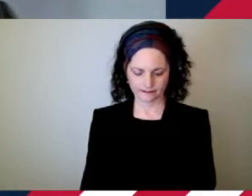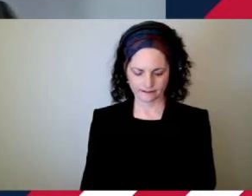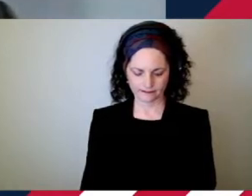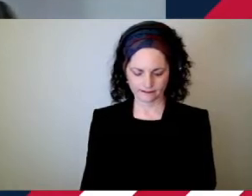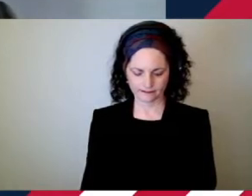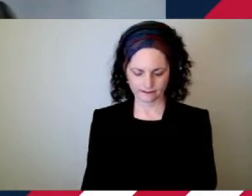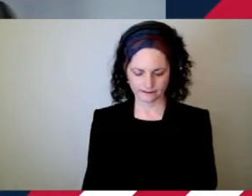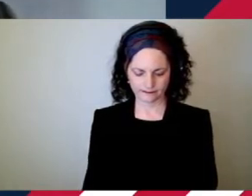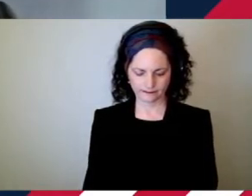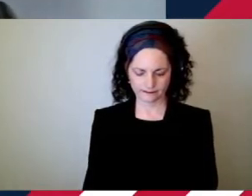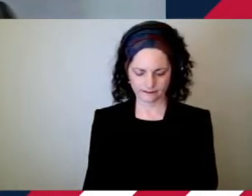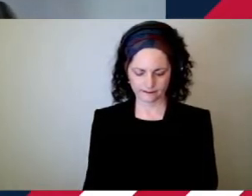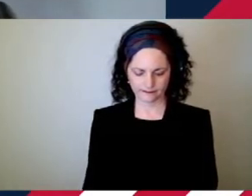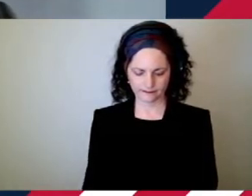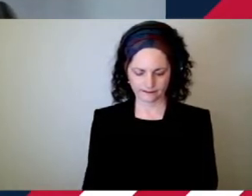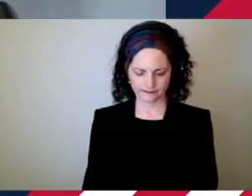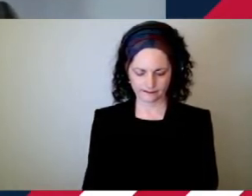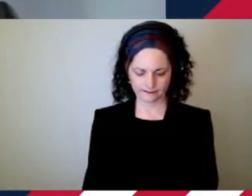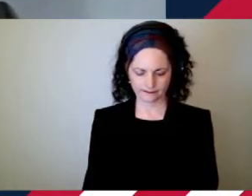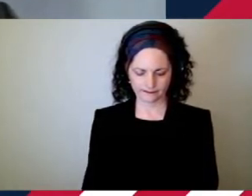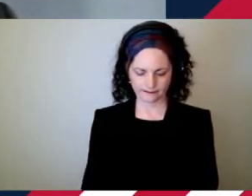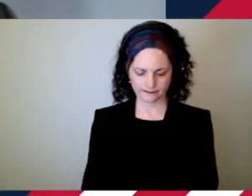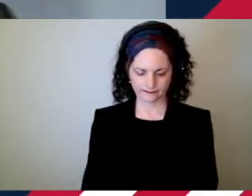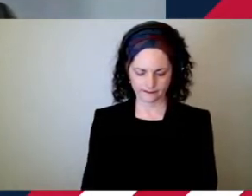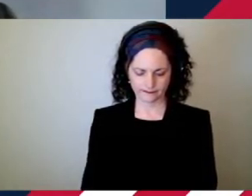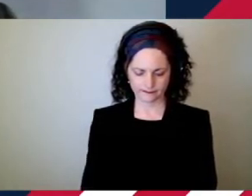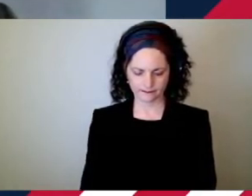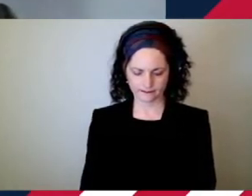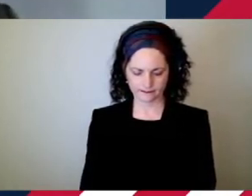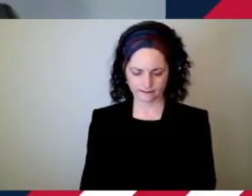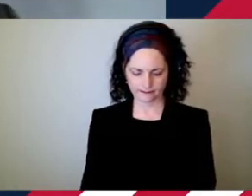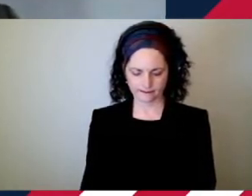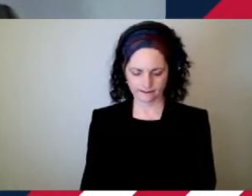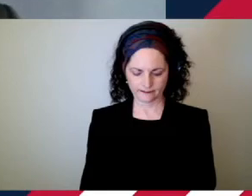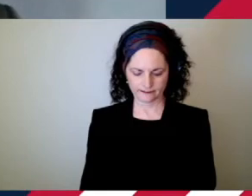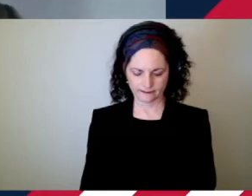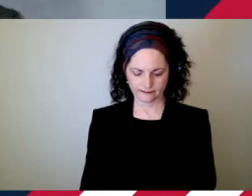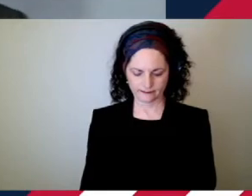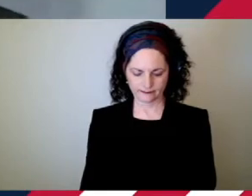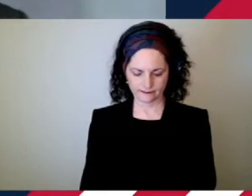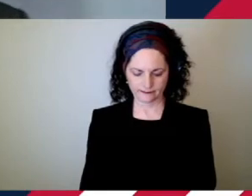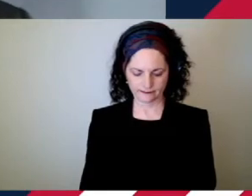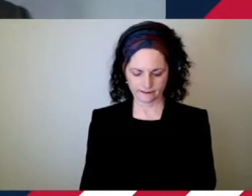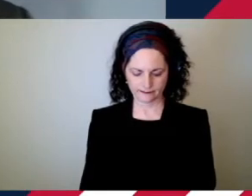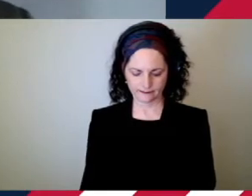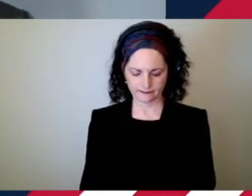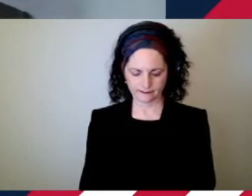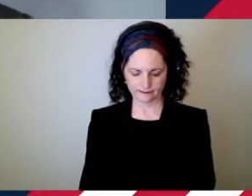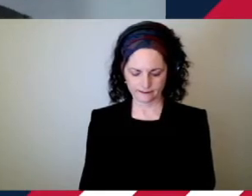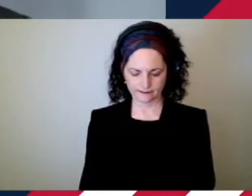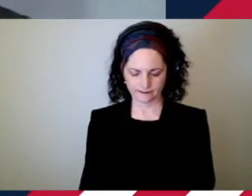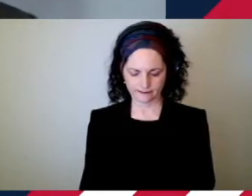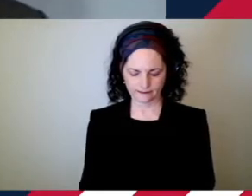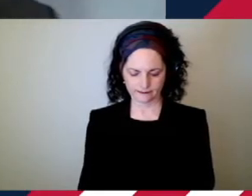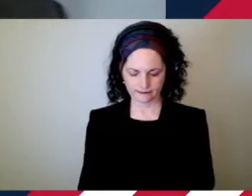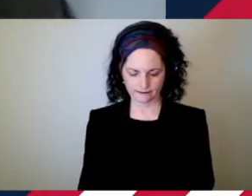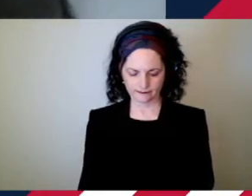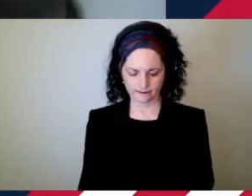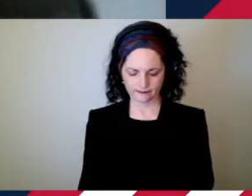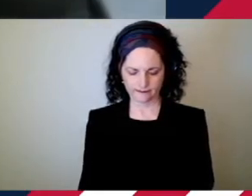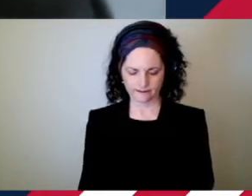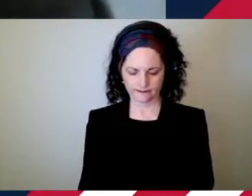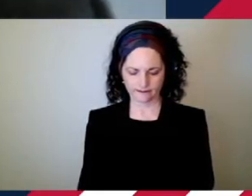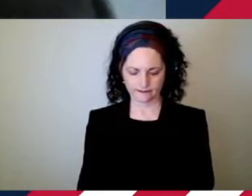open. The scope. I want to keep reading it, yeah. 15